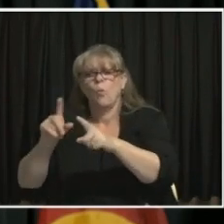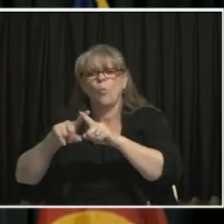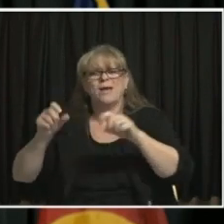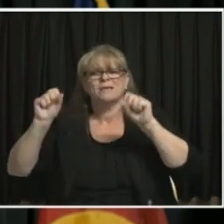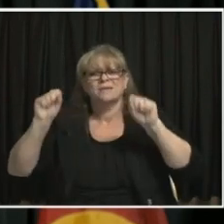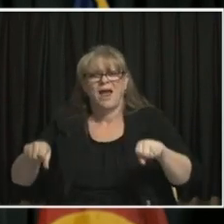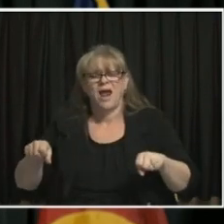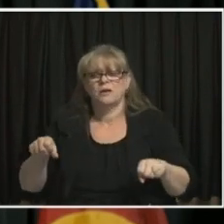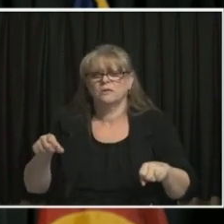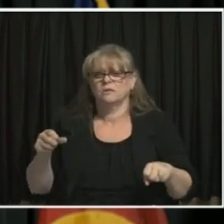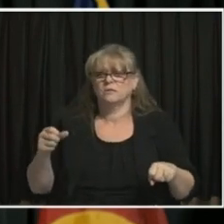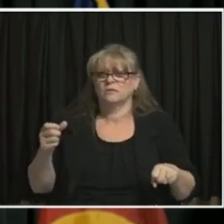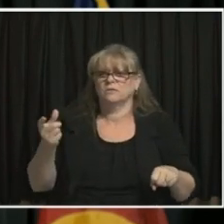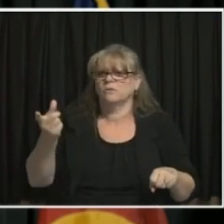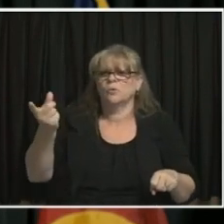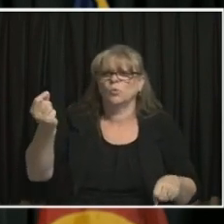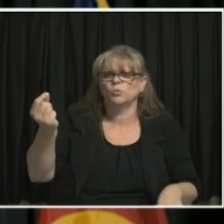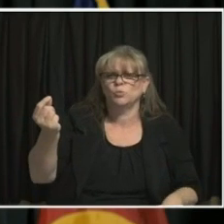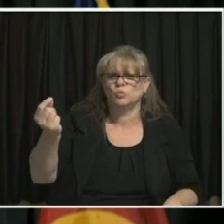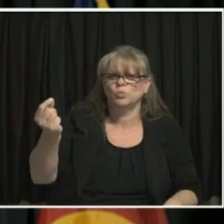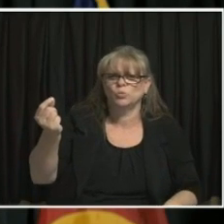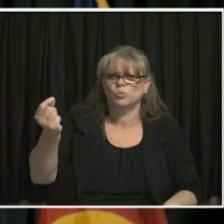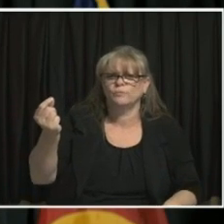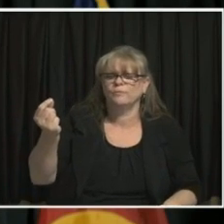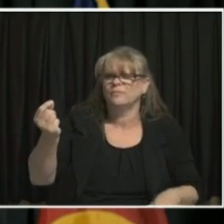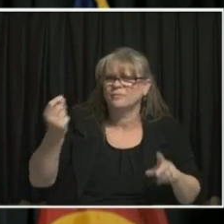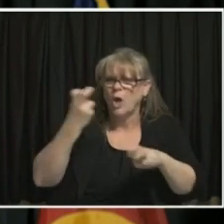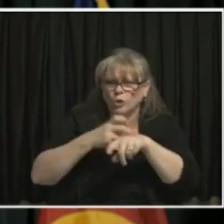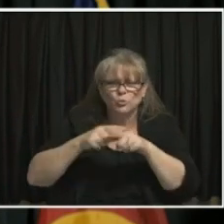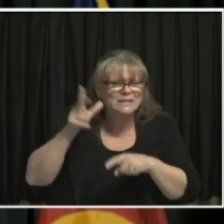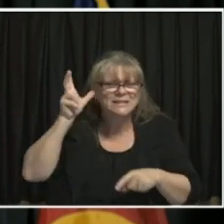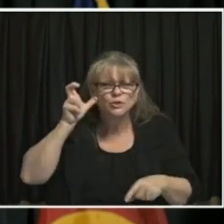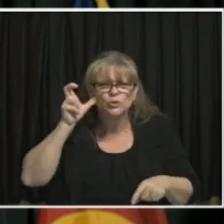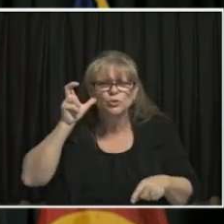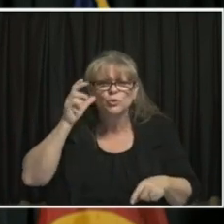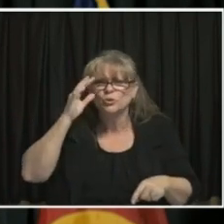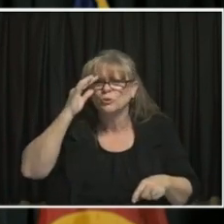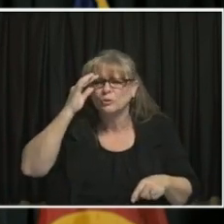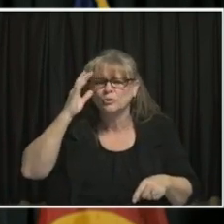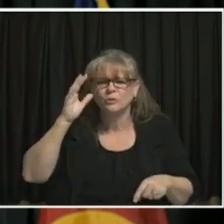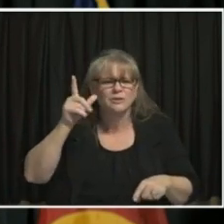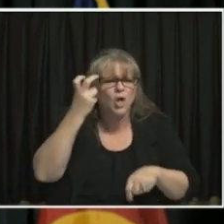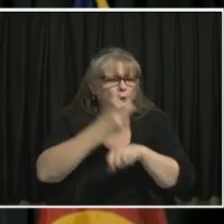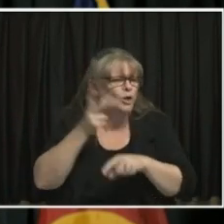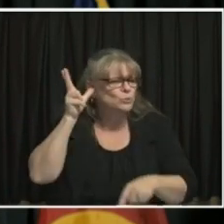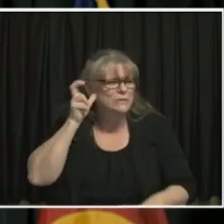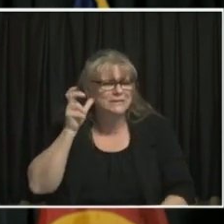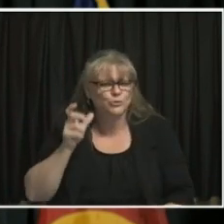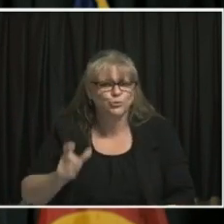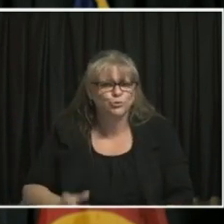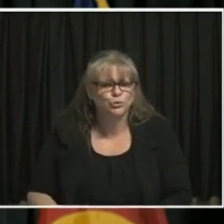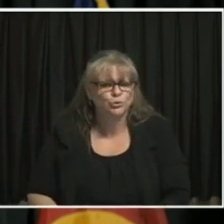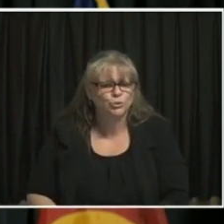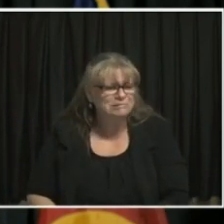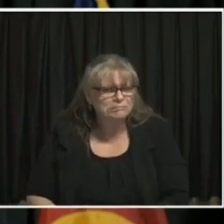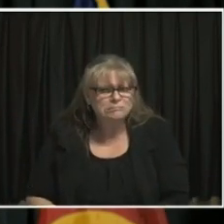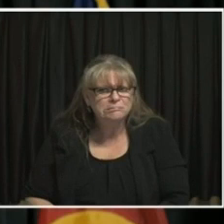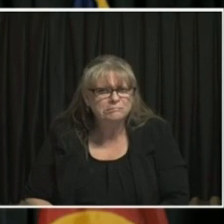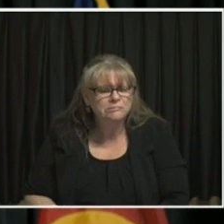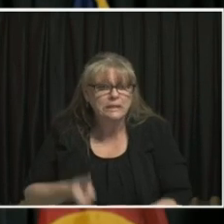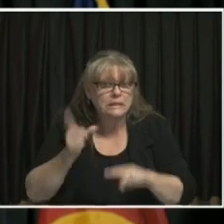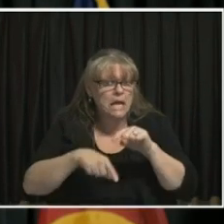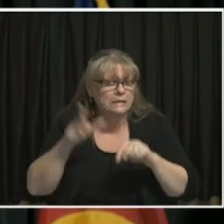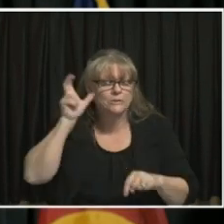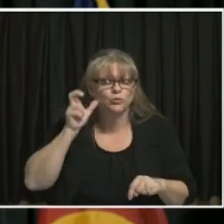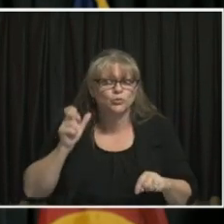on enforcing rules stemming COVID-19? Can the state step in on its own, and can criminal cases be pursued at